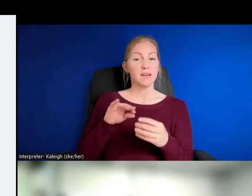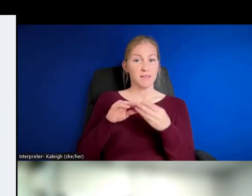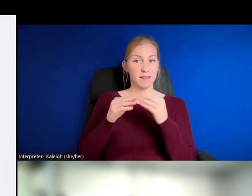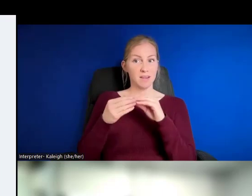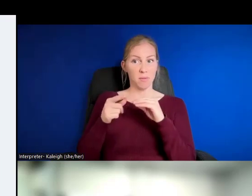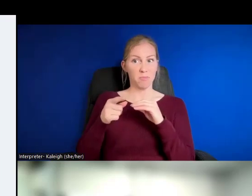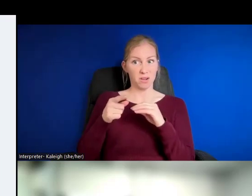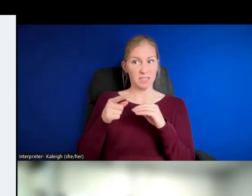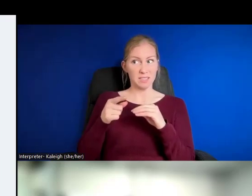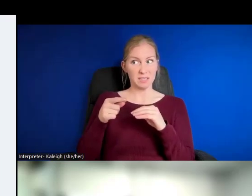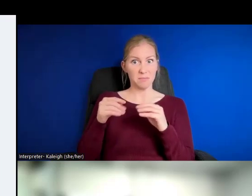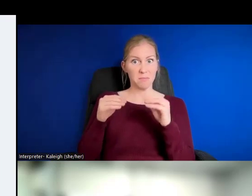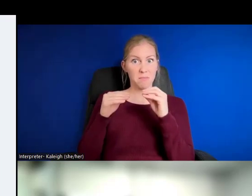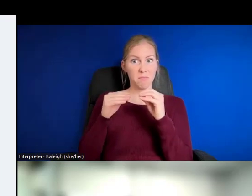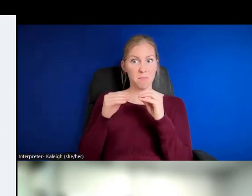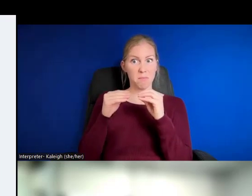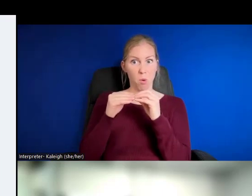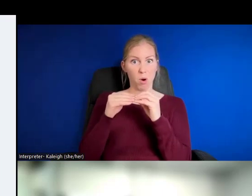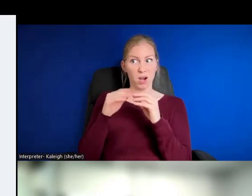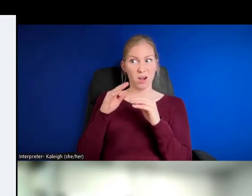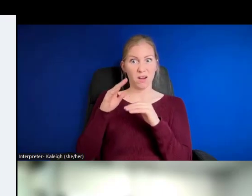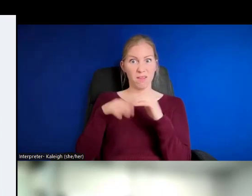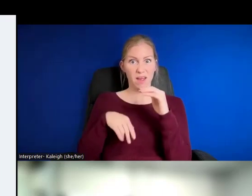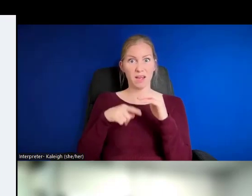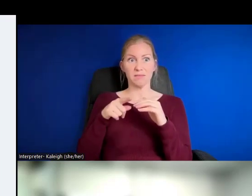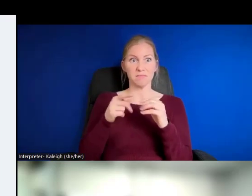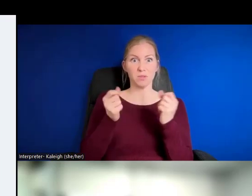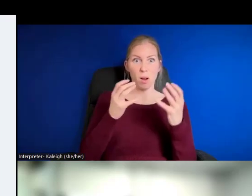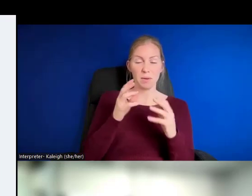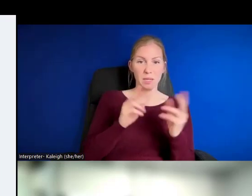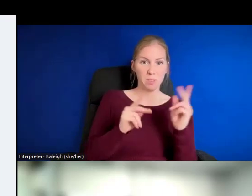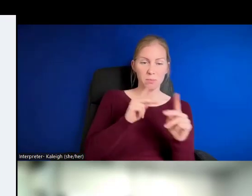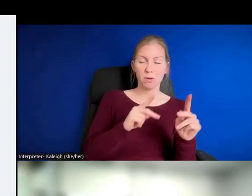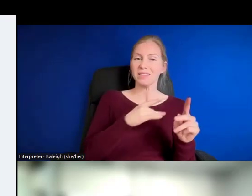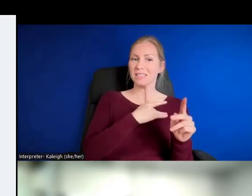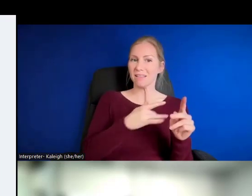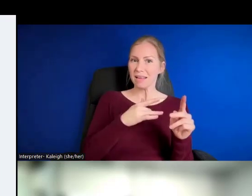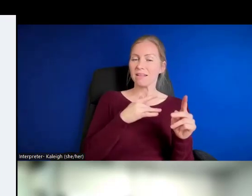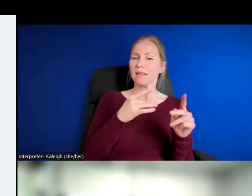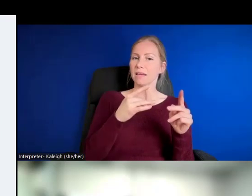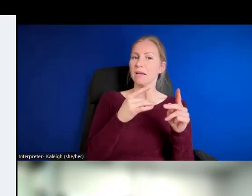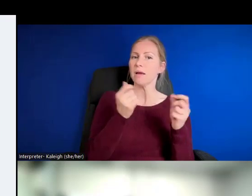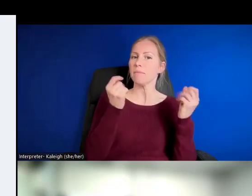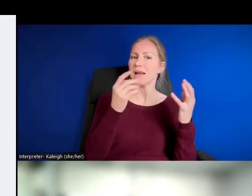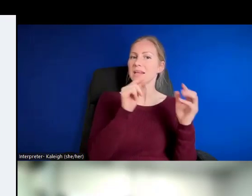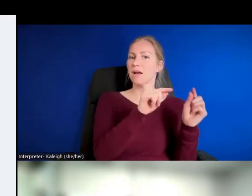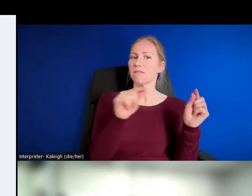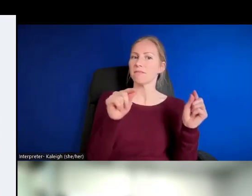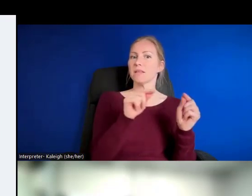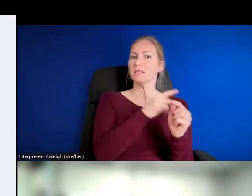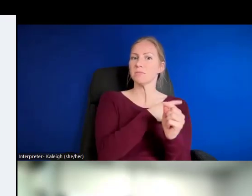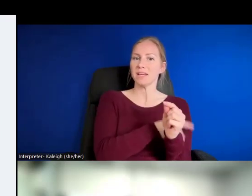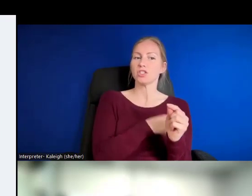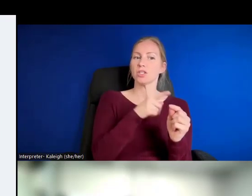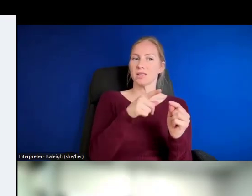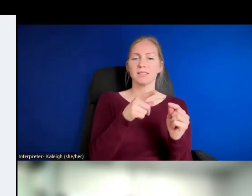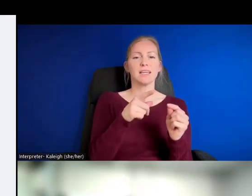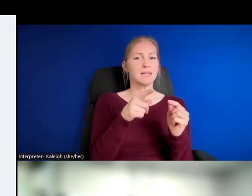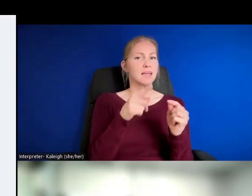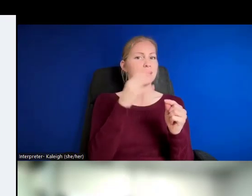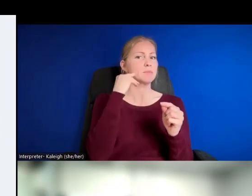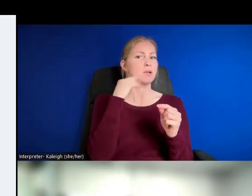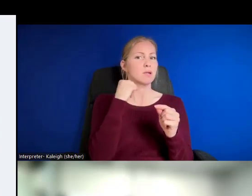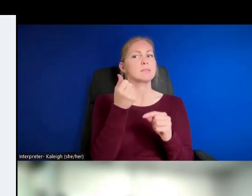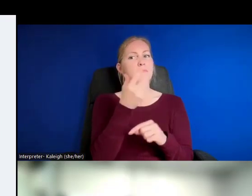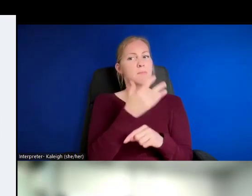is higher than that amount of people, it's likely that many of these patients were given a medication restraint more than once over